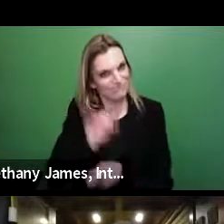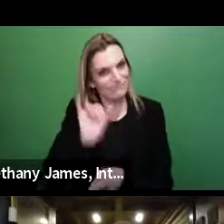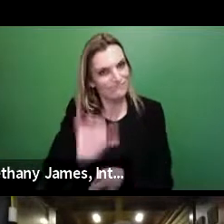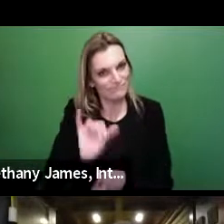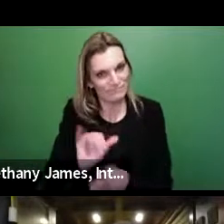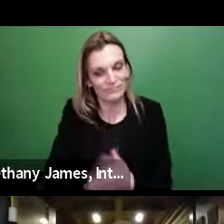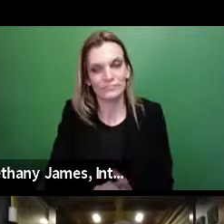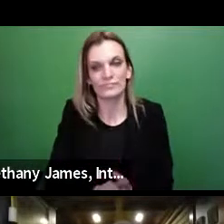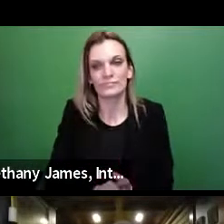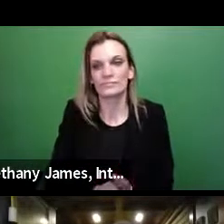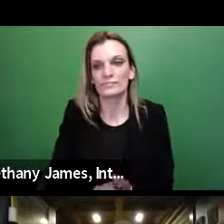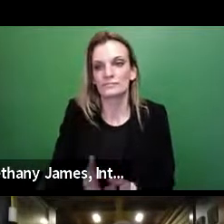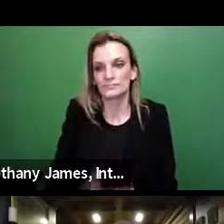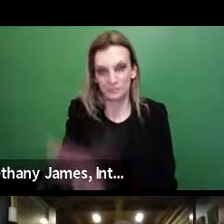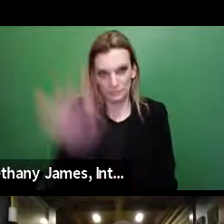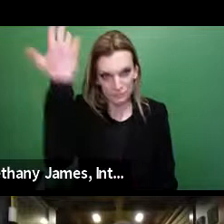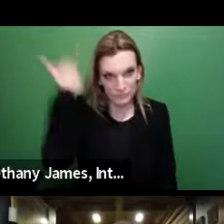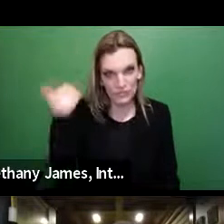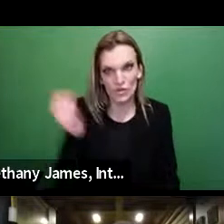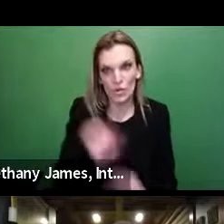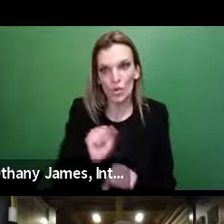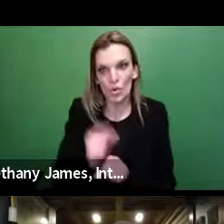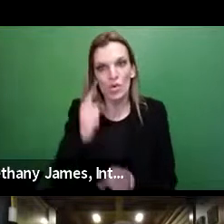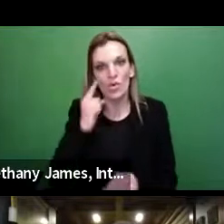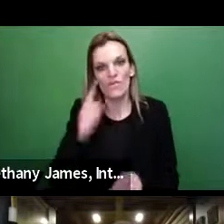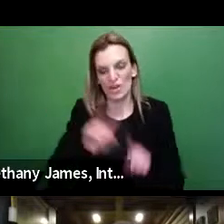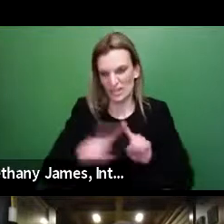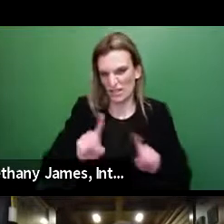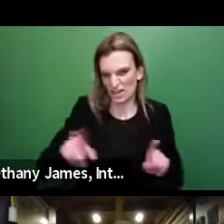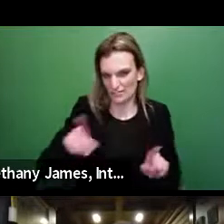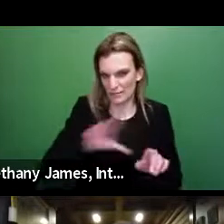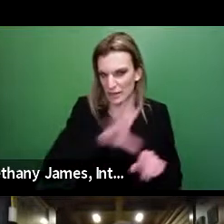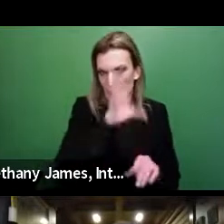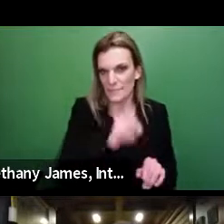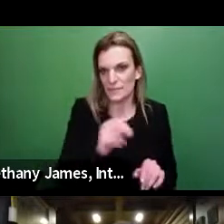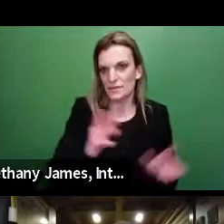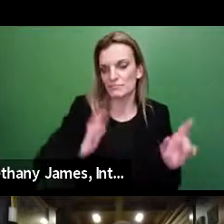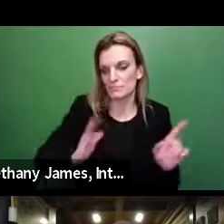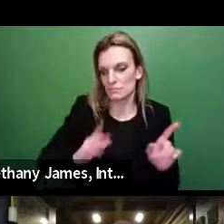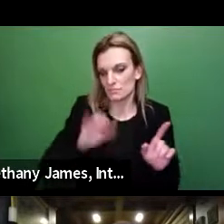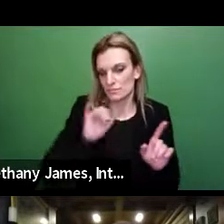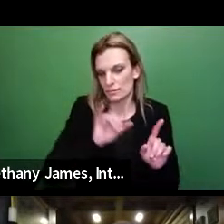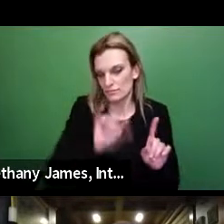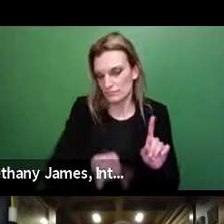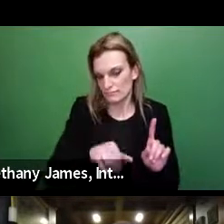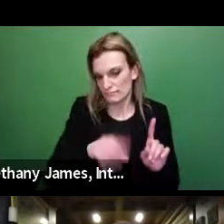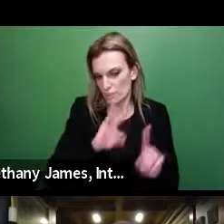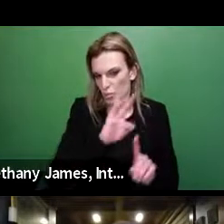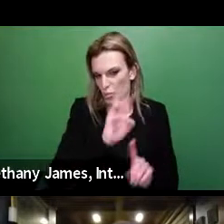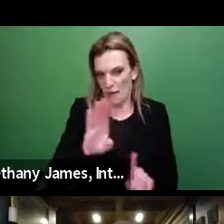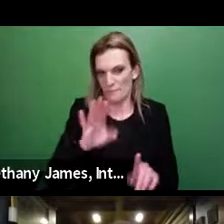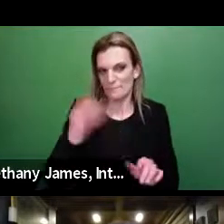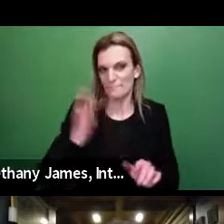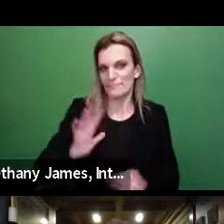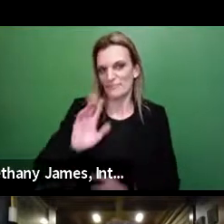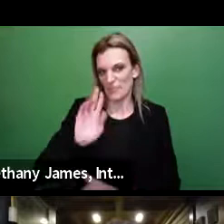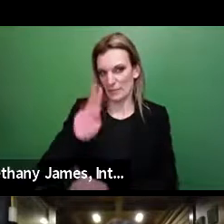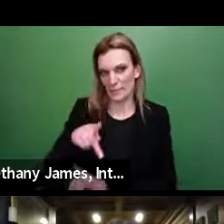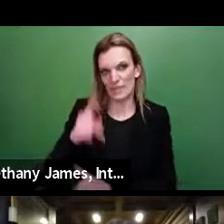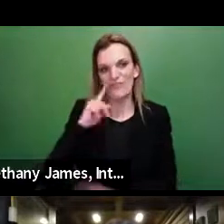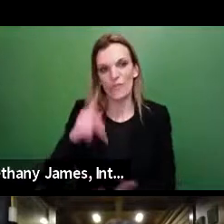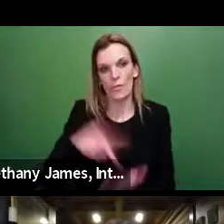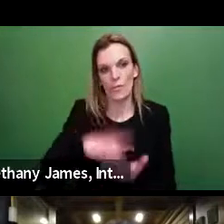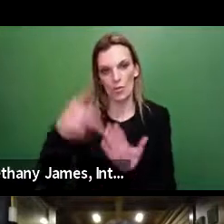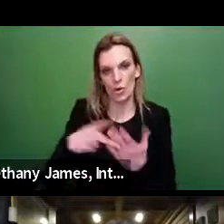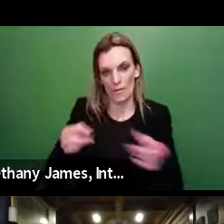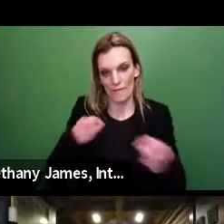previous life, when I was working for a for-profit company, that I was working for Jervis B. Webb as a vice president of program